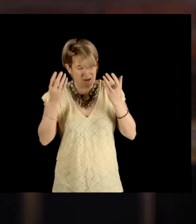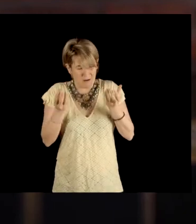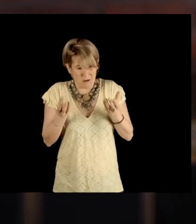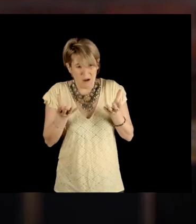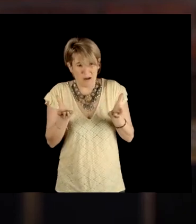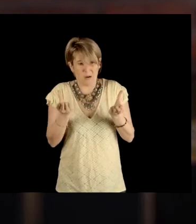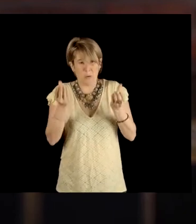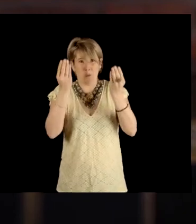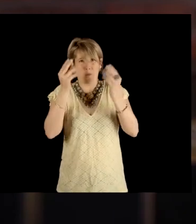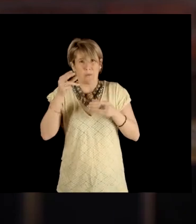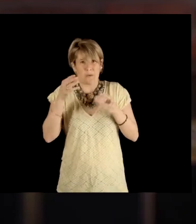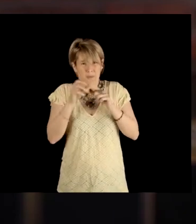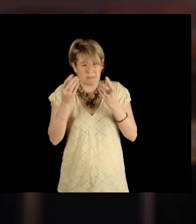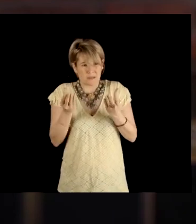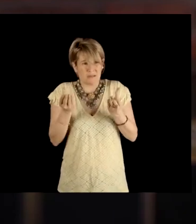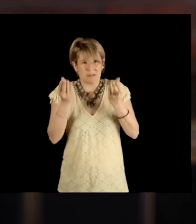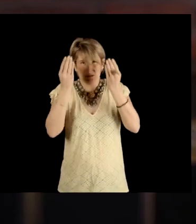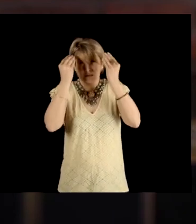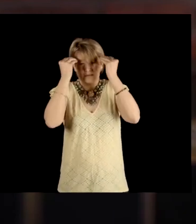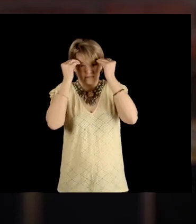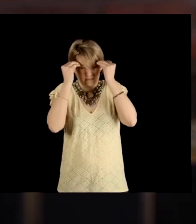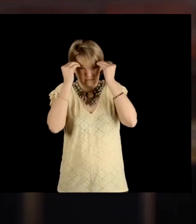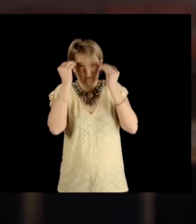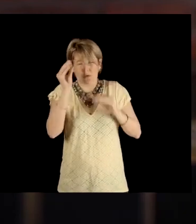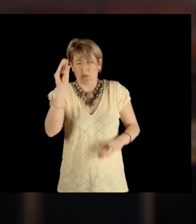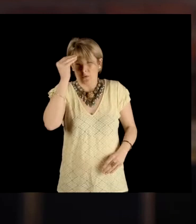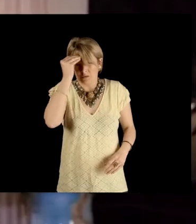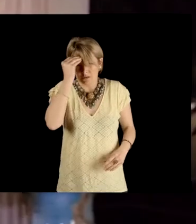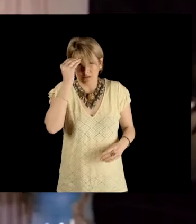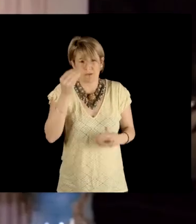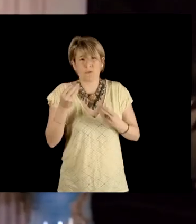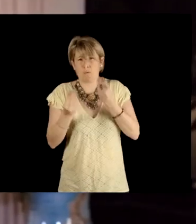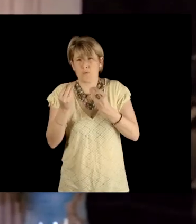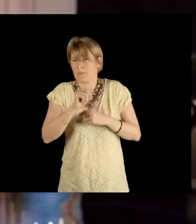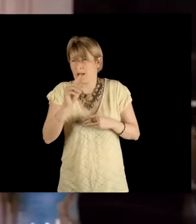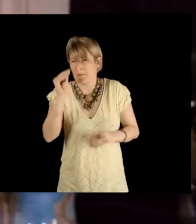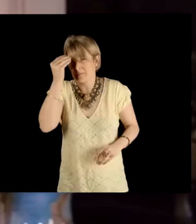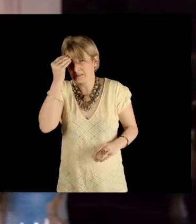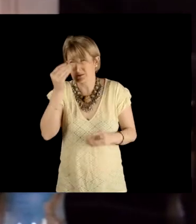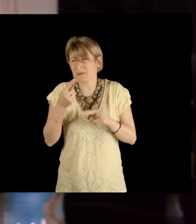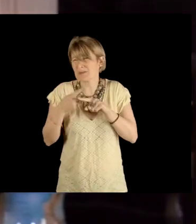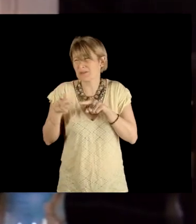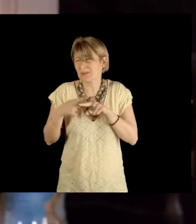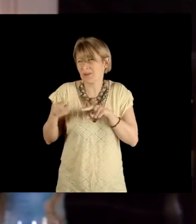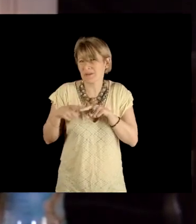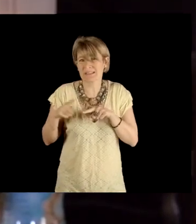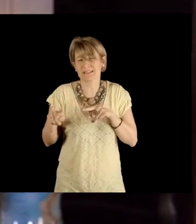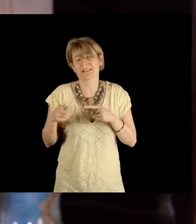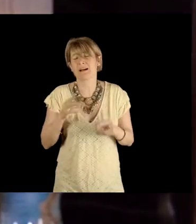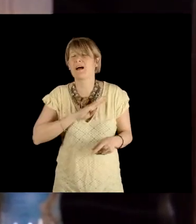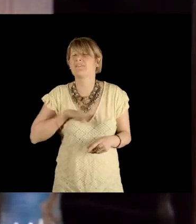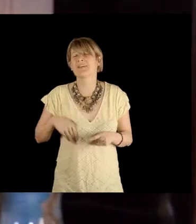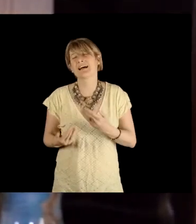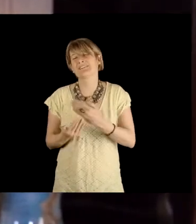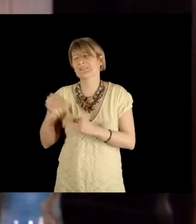interactions. And these are these cognates which go on interfering our daily activities, either we know or we do not.